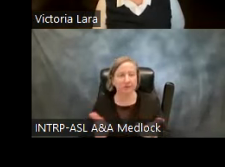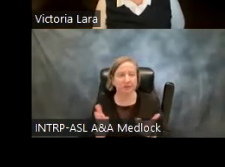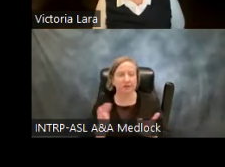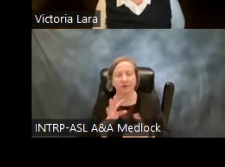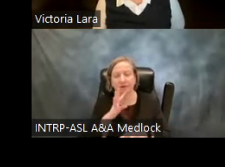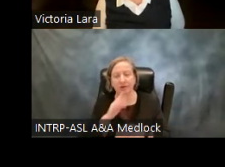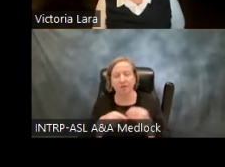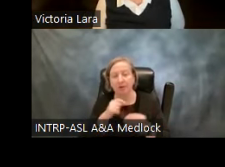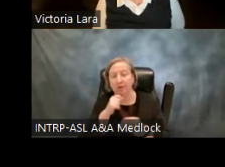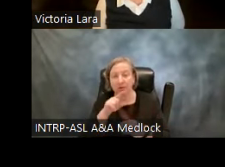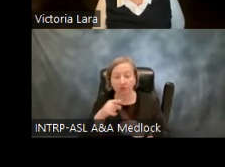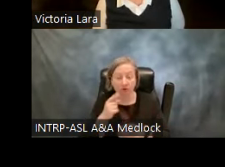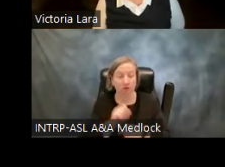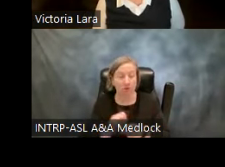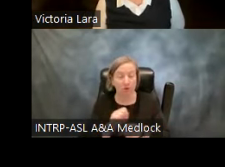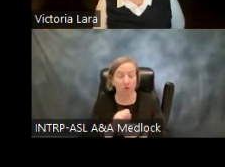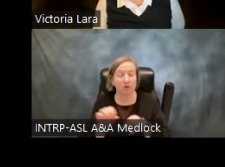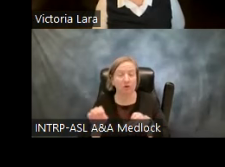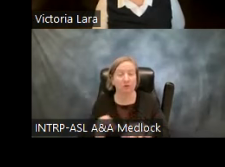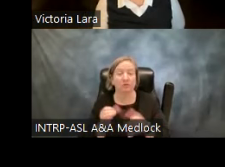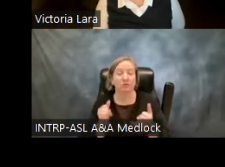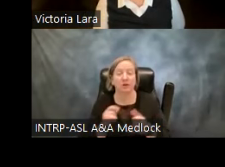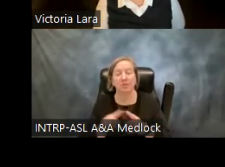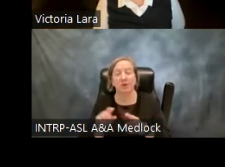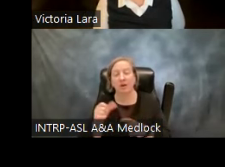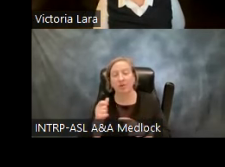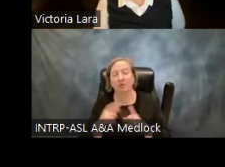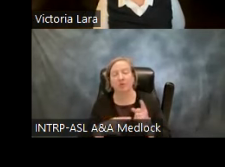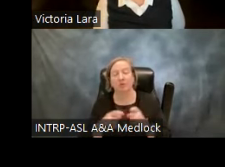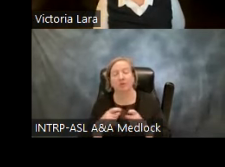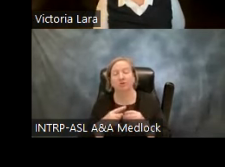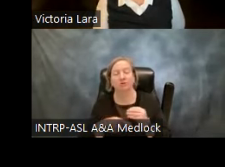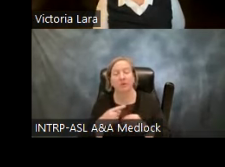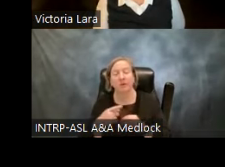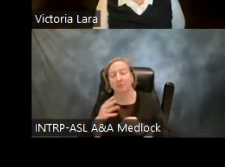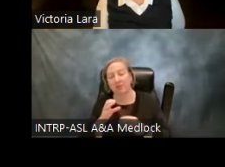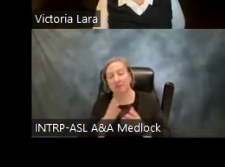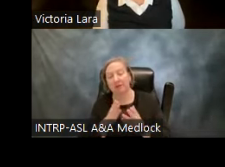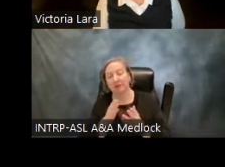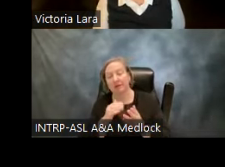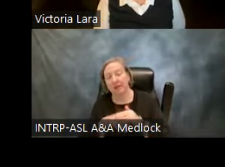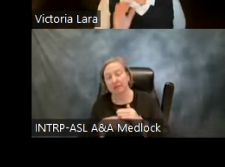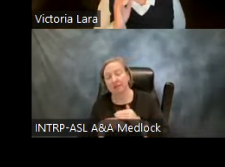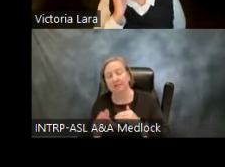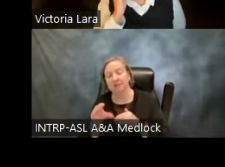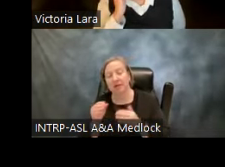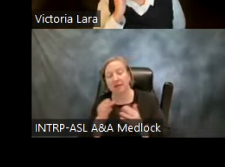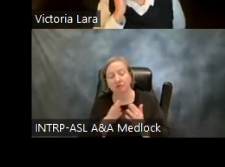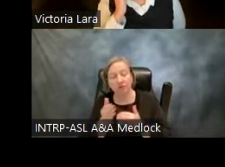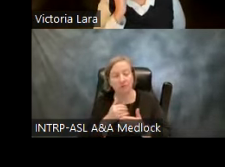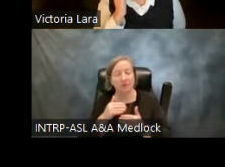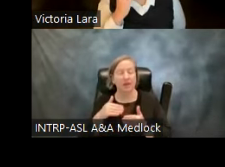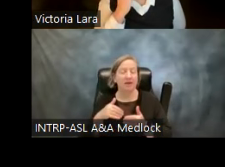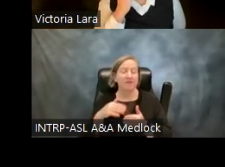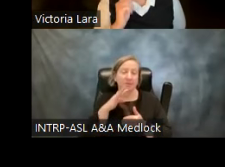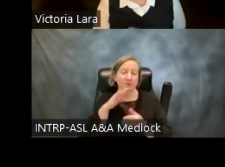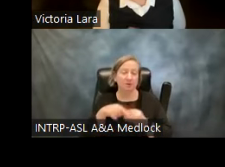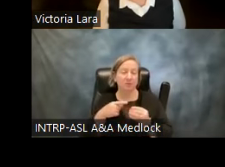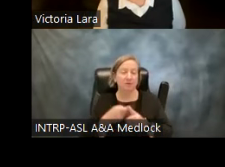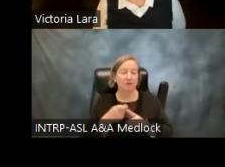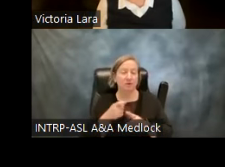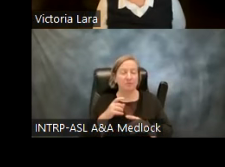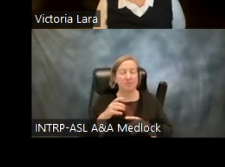work that is being done now, but other questions about public access and transparency that haven't yet been broached by the commission.